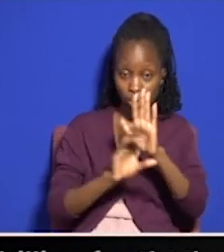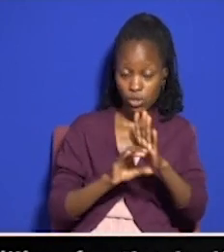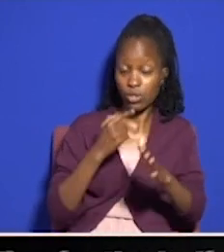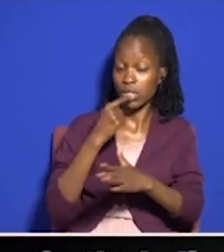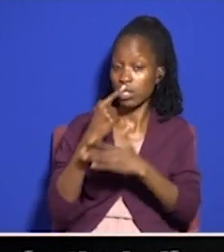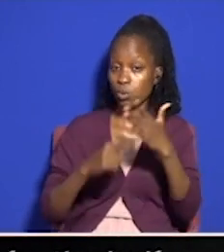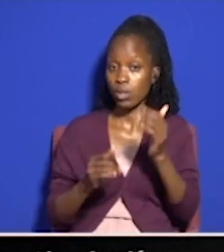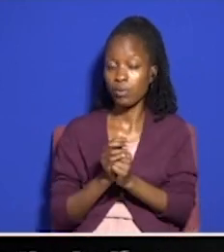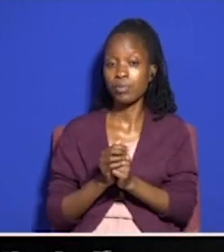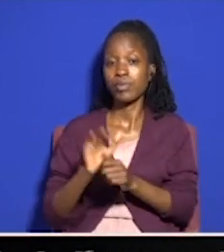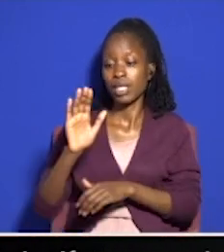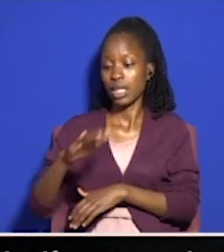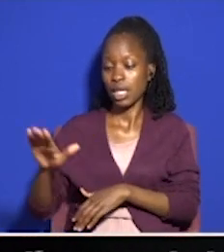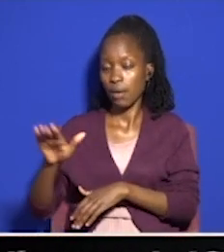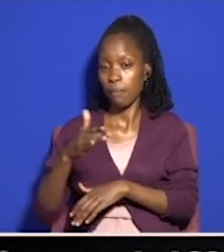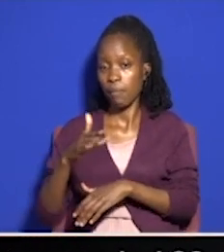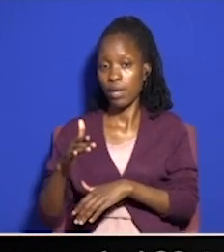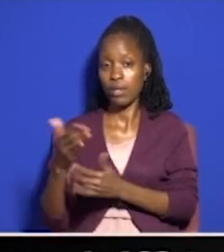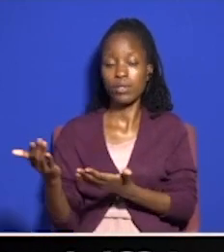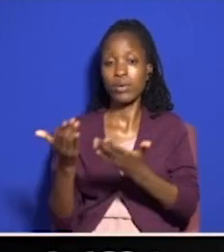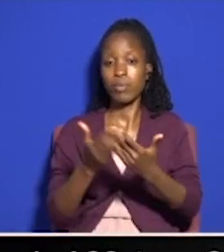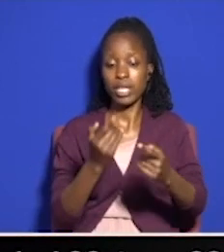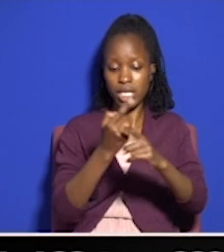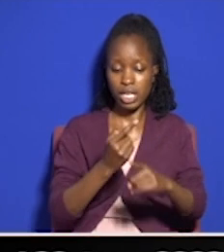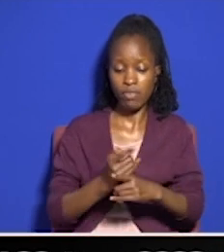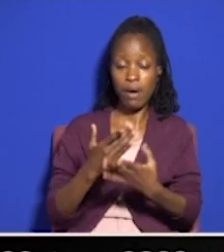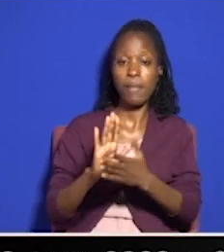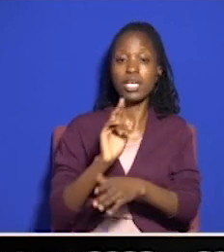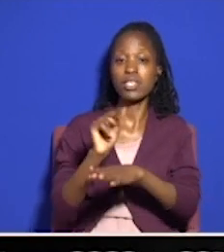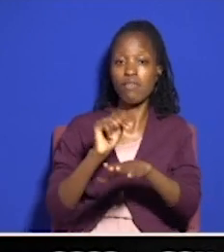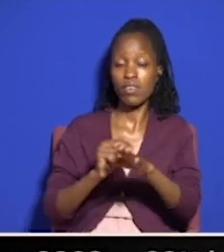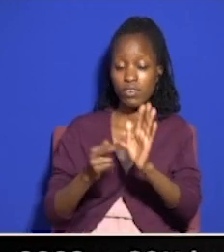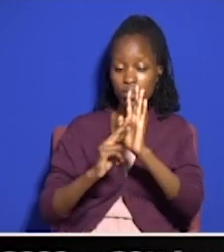provides that Parliament manifests the diversity of the nation, represents the will of